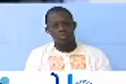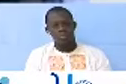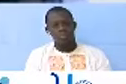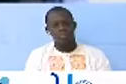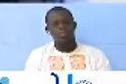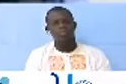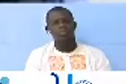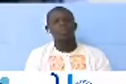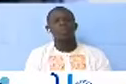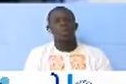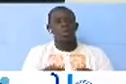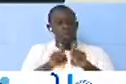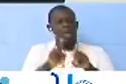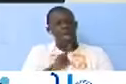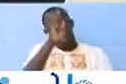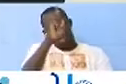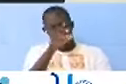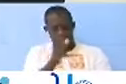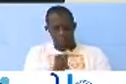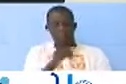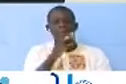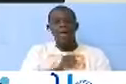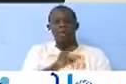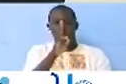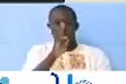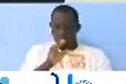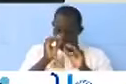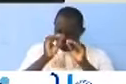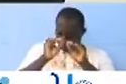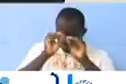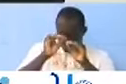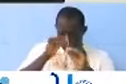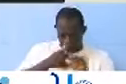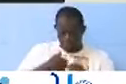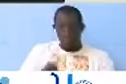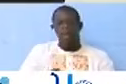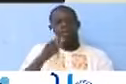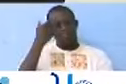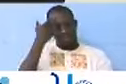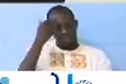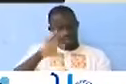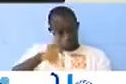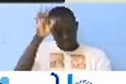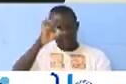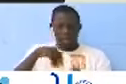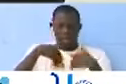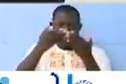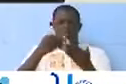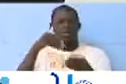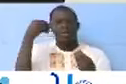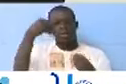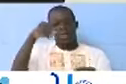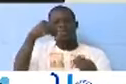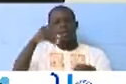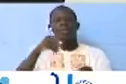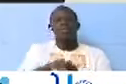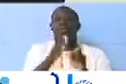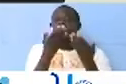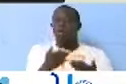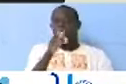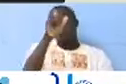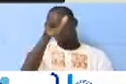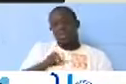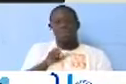abantali with the help of Allah, the man who taught me decided to give me a certificate, but he is now